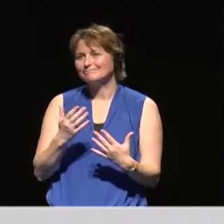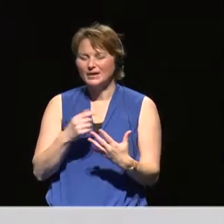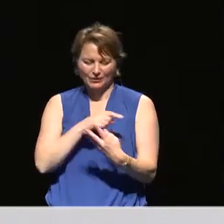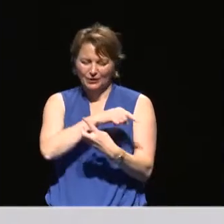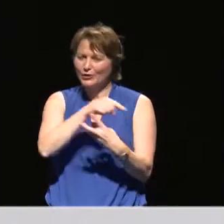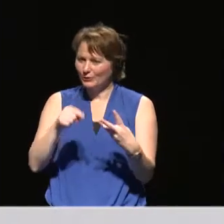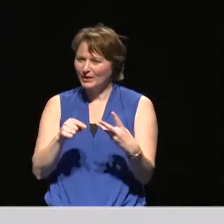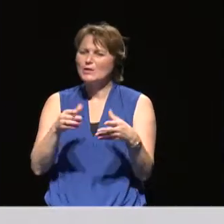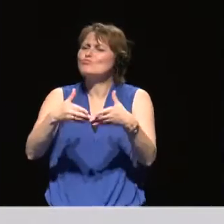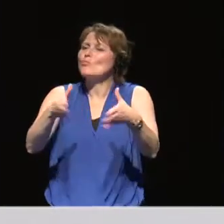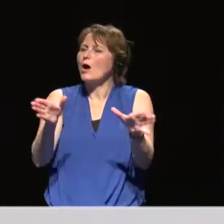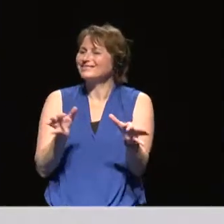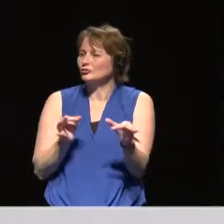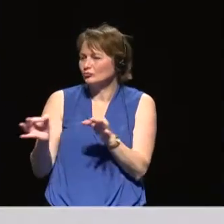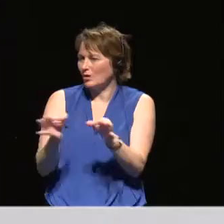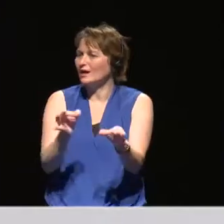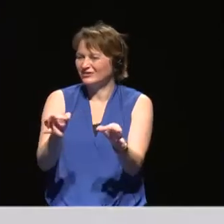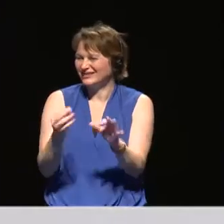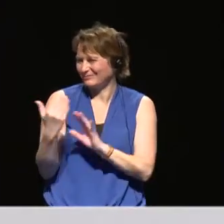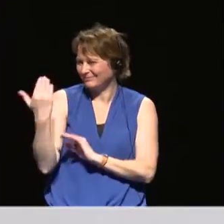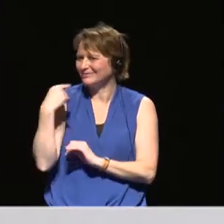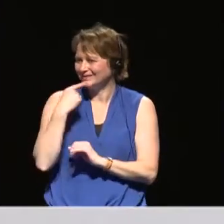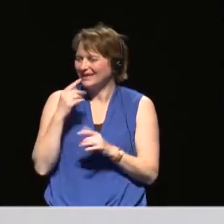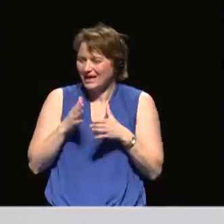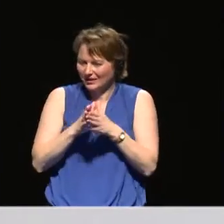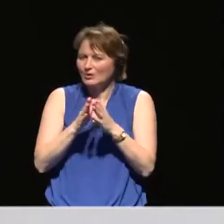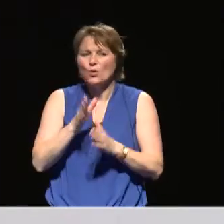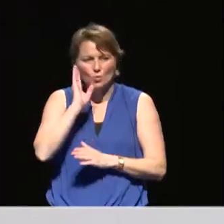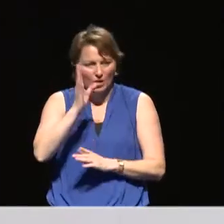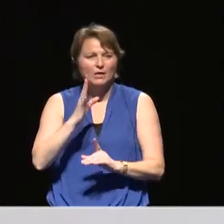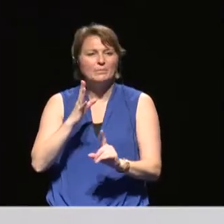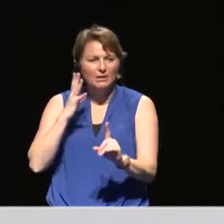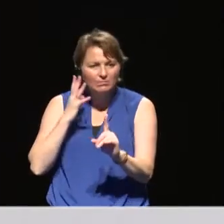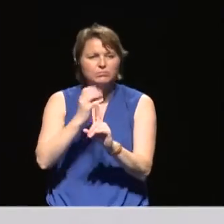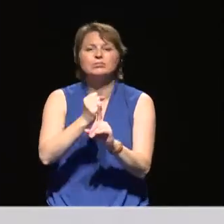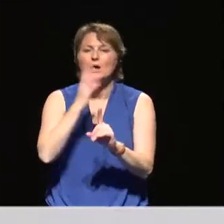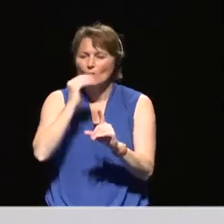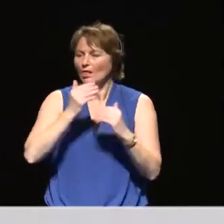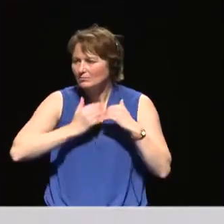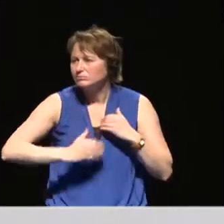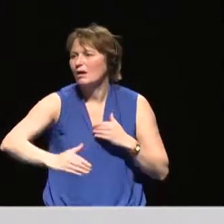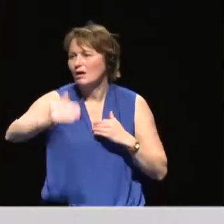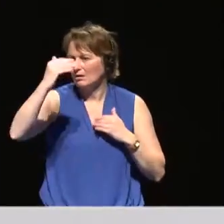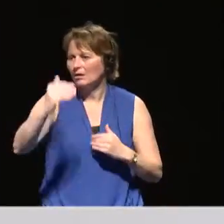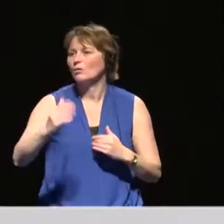broad strategies I believe will make anti-corruption interventions more effective and lasting in developing countries. Thank you. Thank